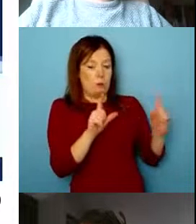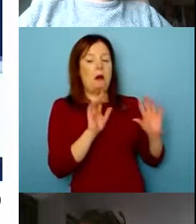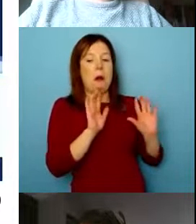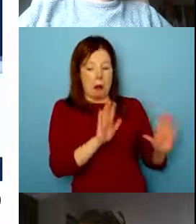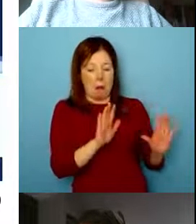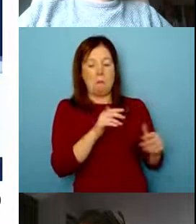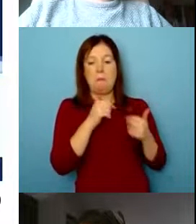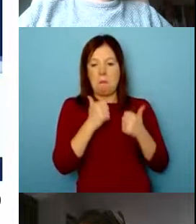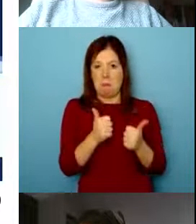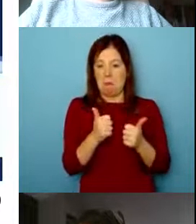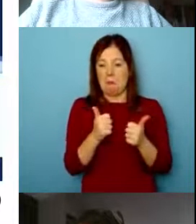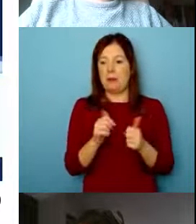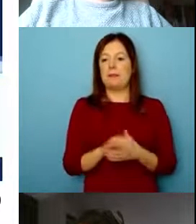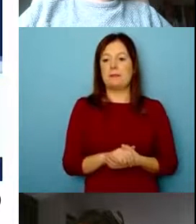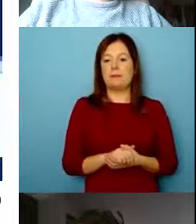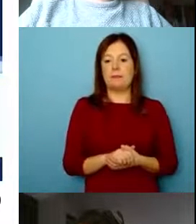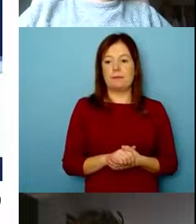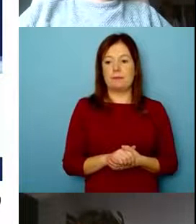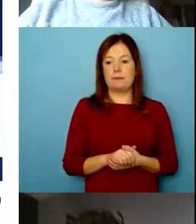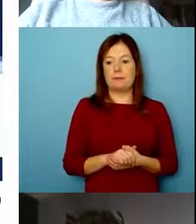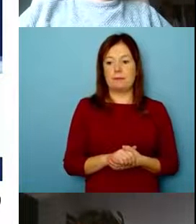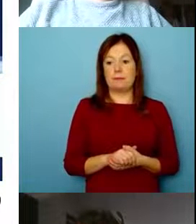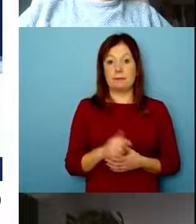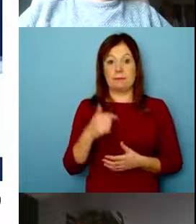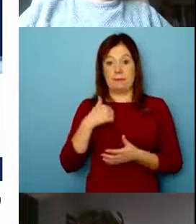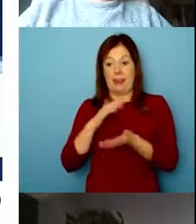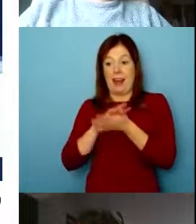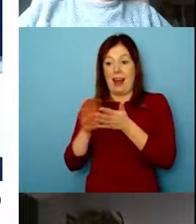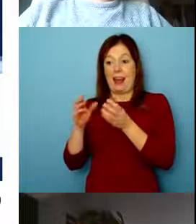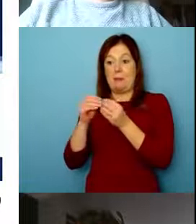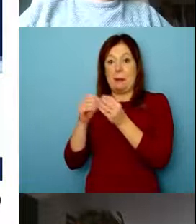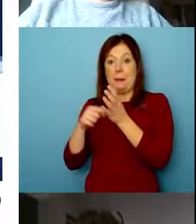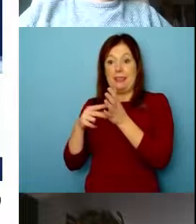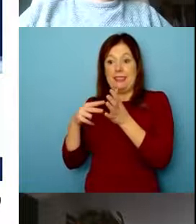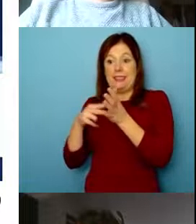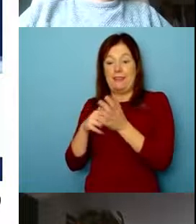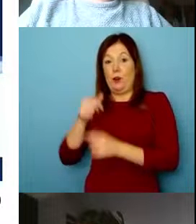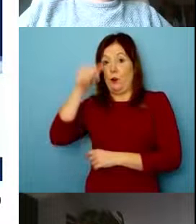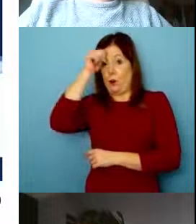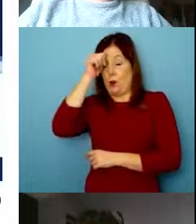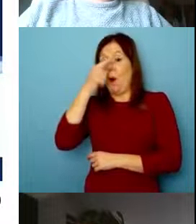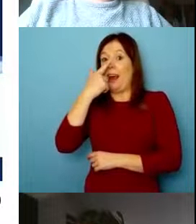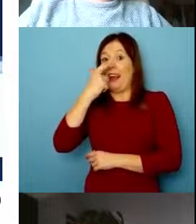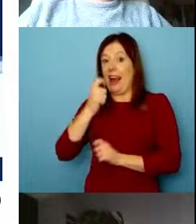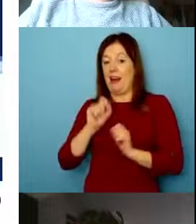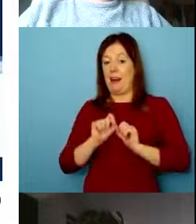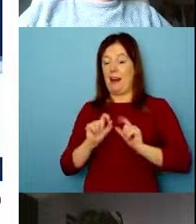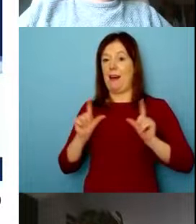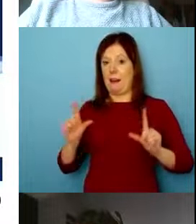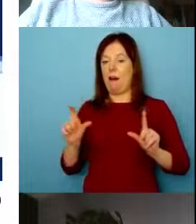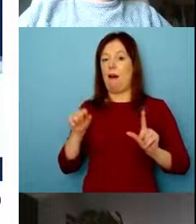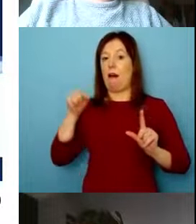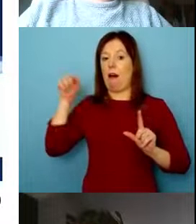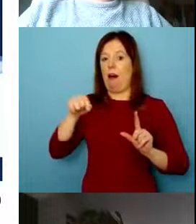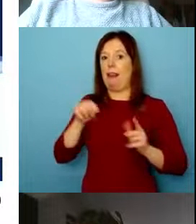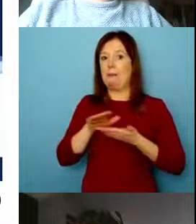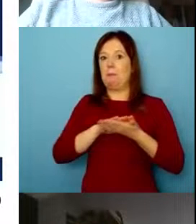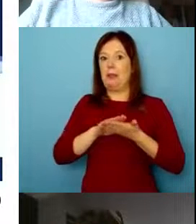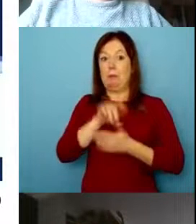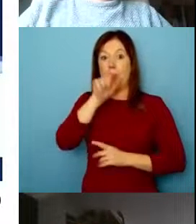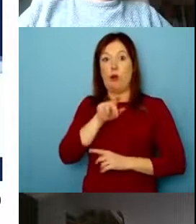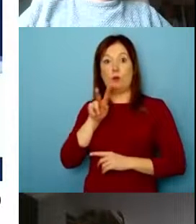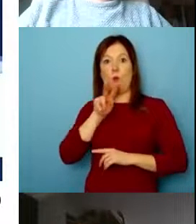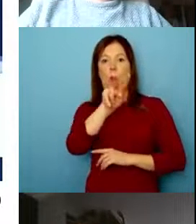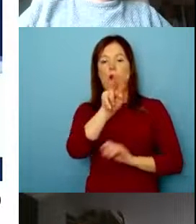in this particular instance, it knows that it's got a large layout format feature in the application that may result in a better end user